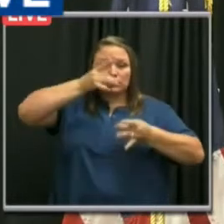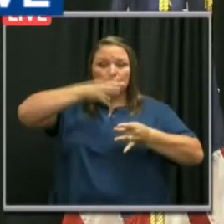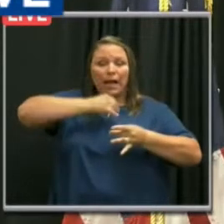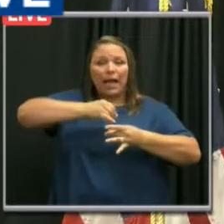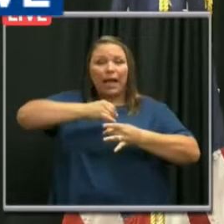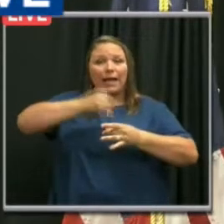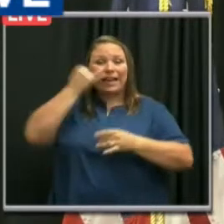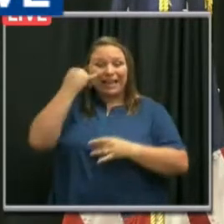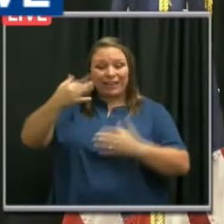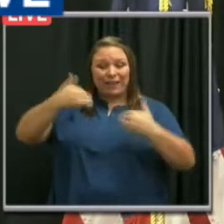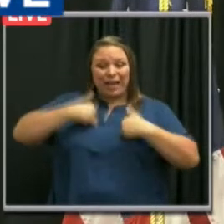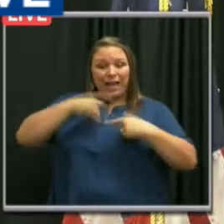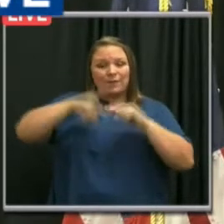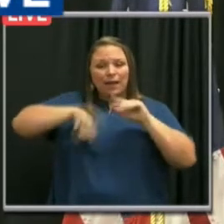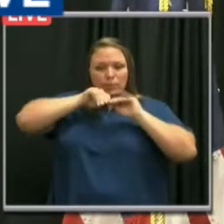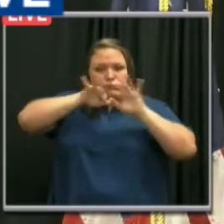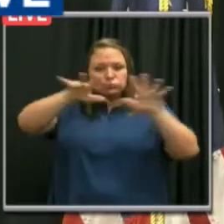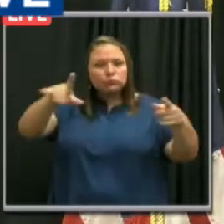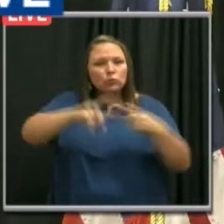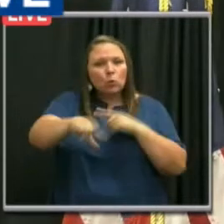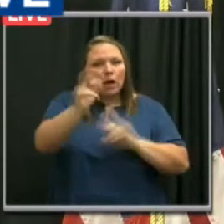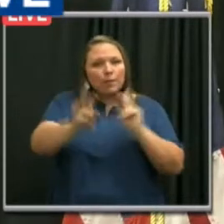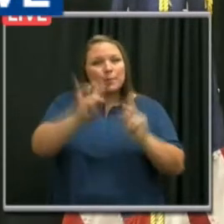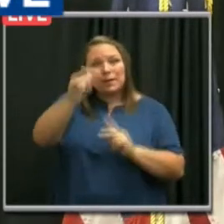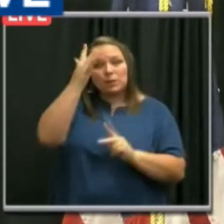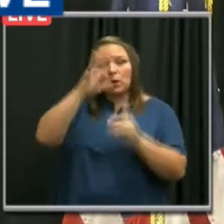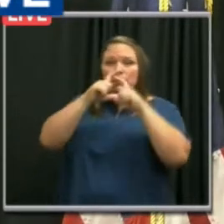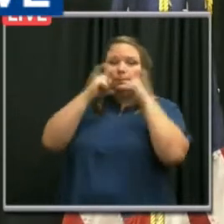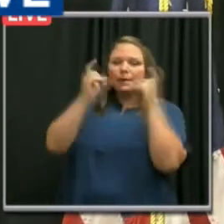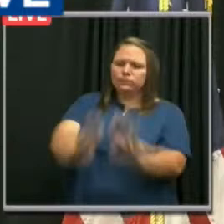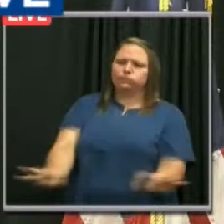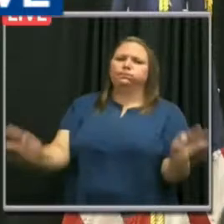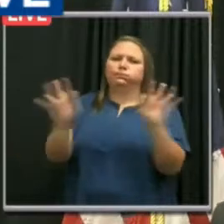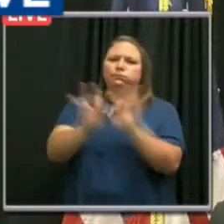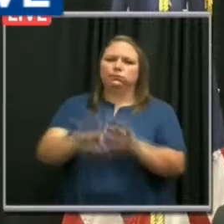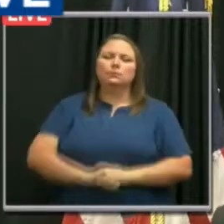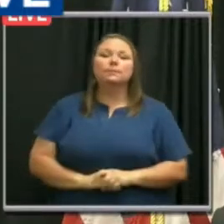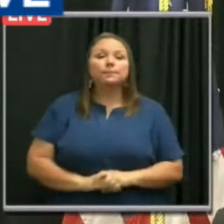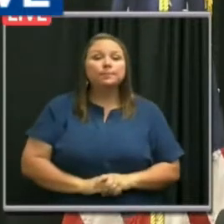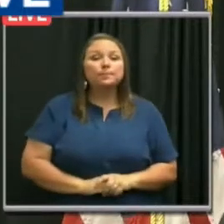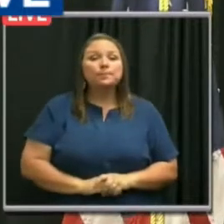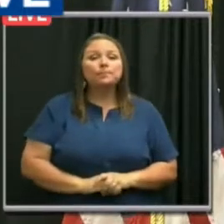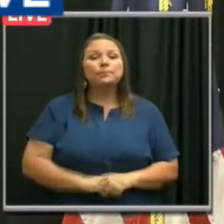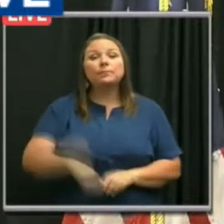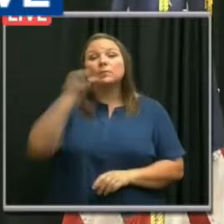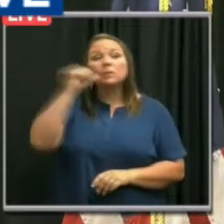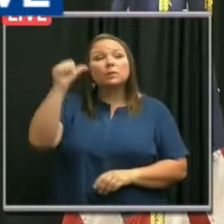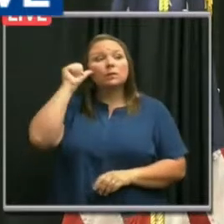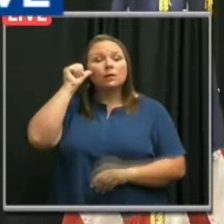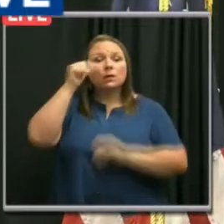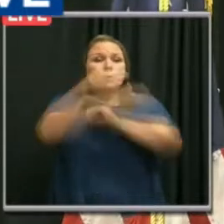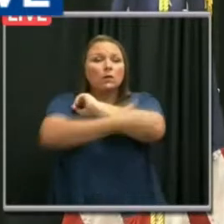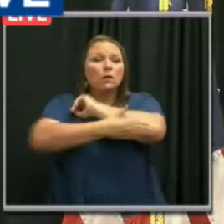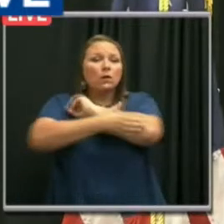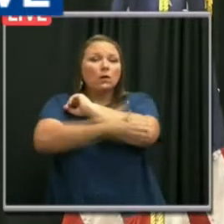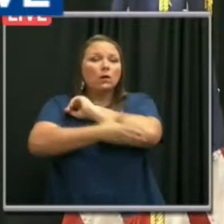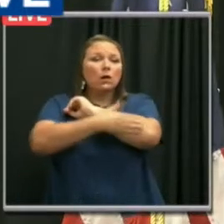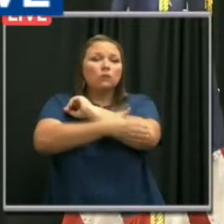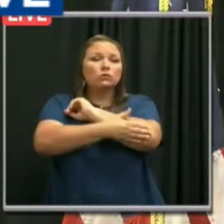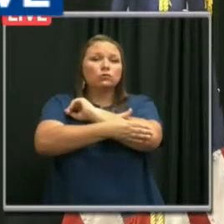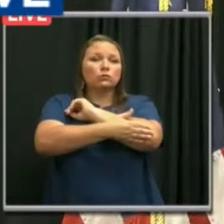from transmitting the virus to others. That is why the masks are so very important. Yesterday, the country crossed